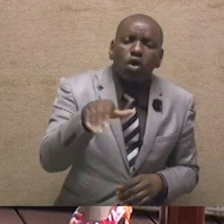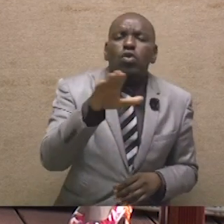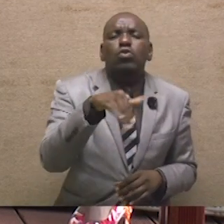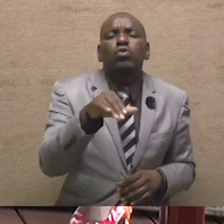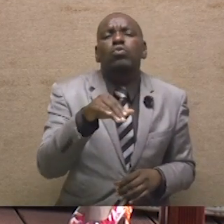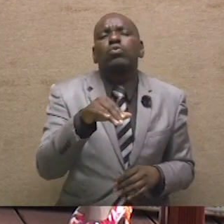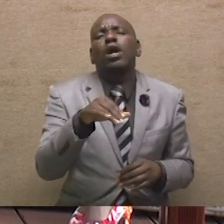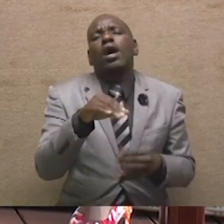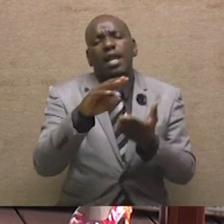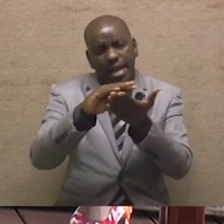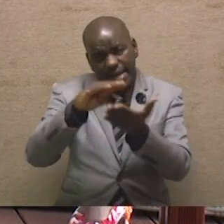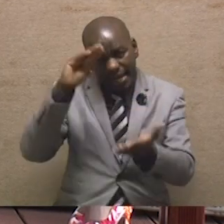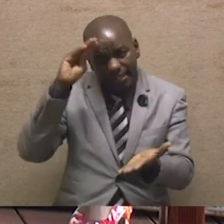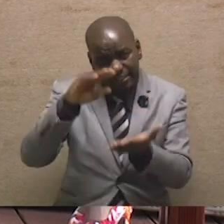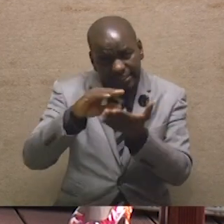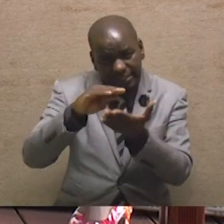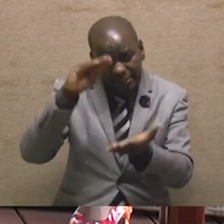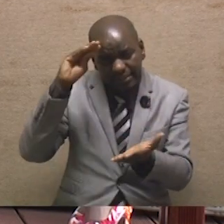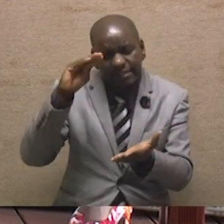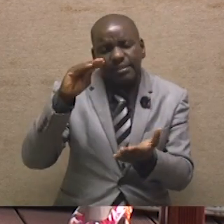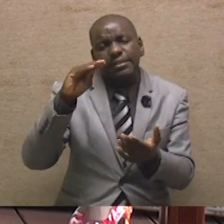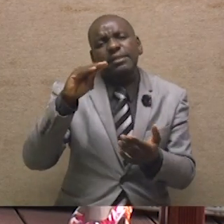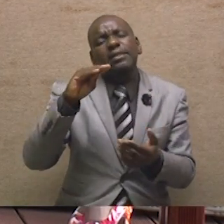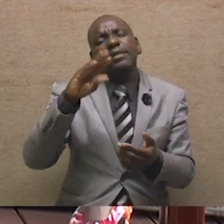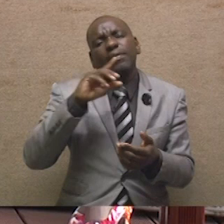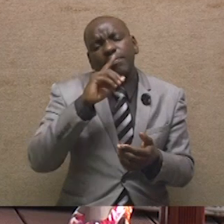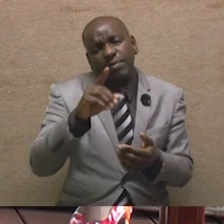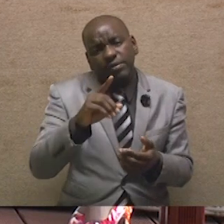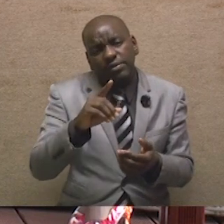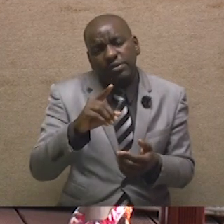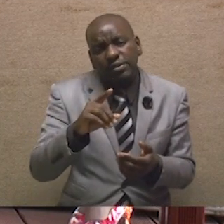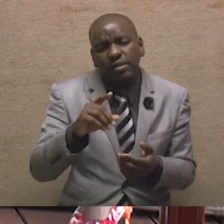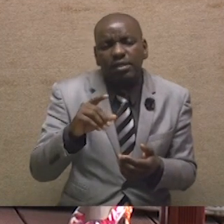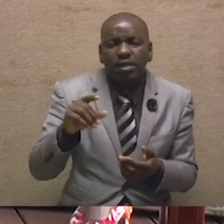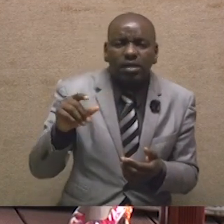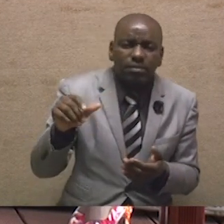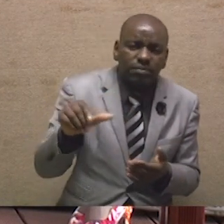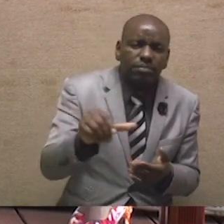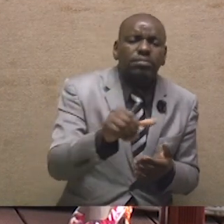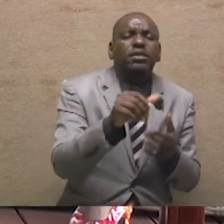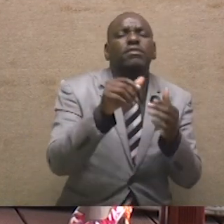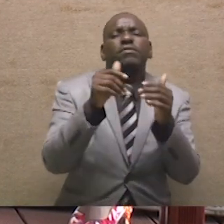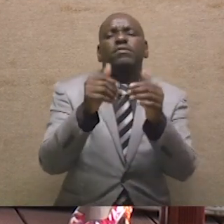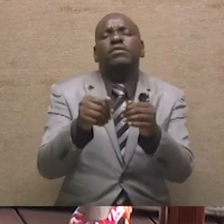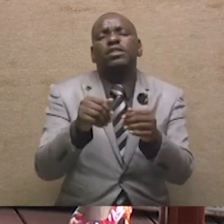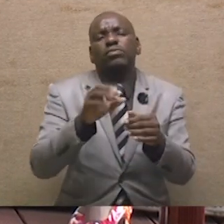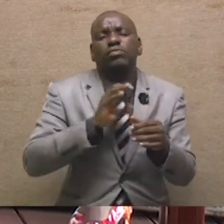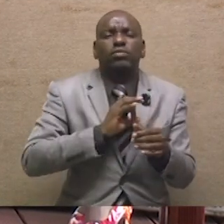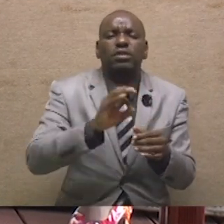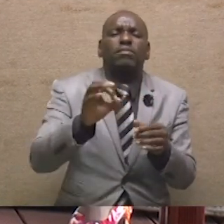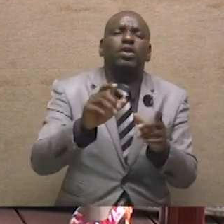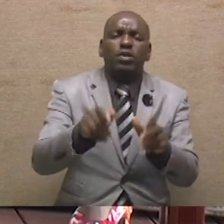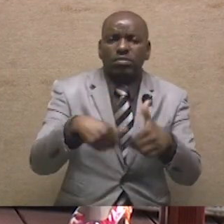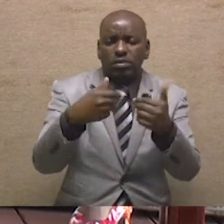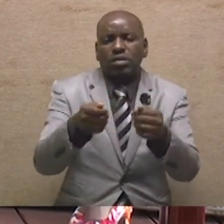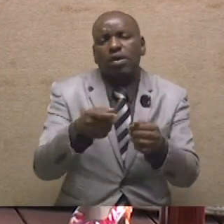Ideally, all children, all learners must be benefiting